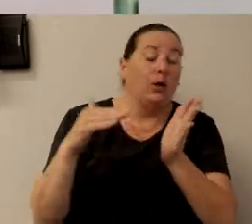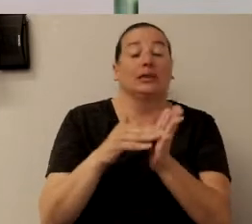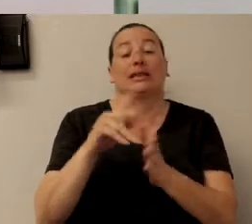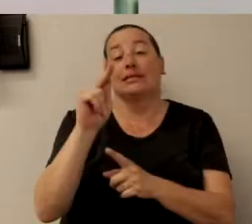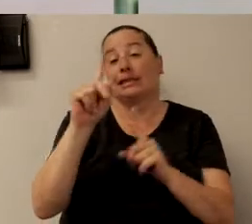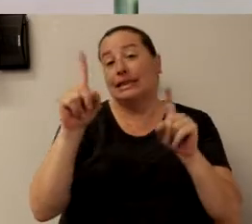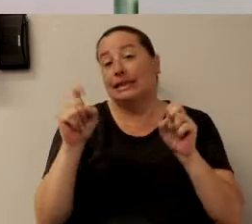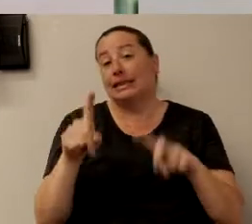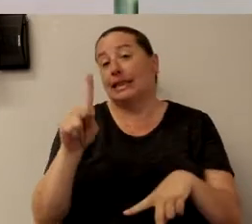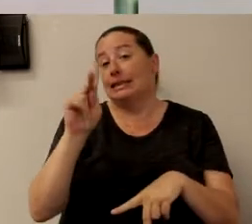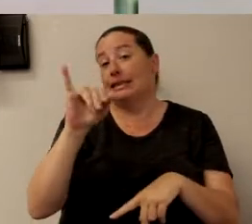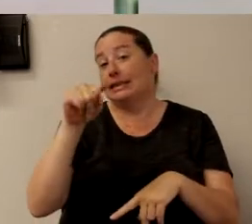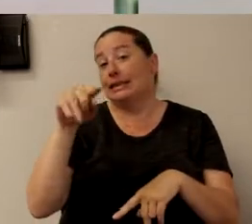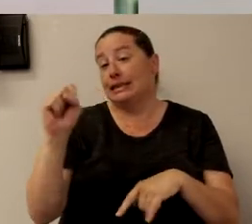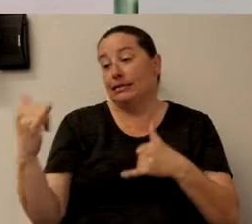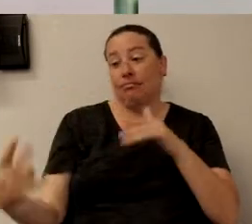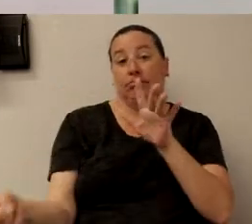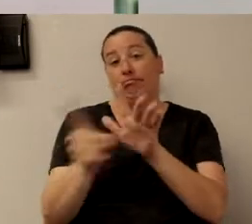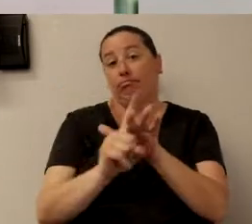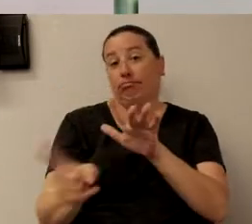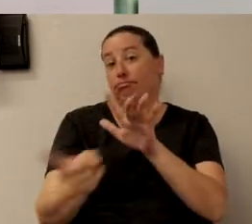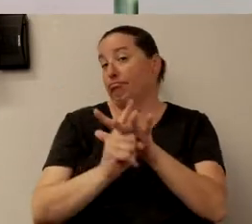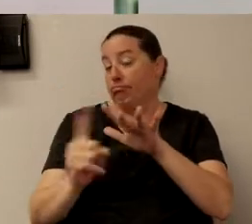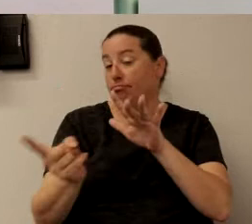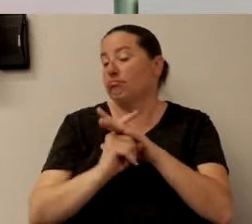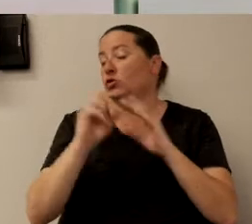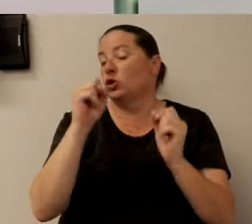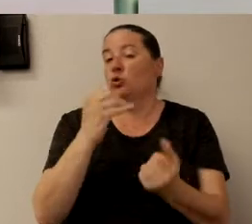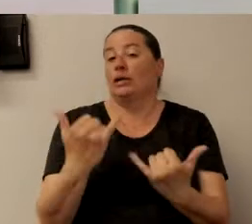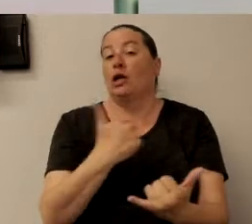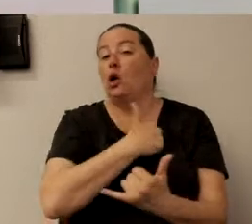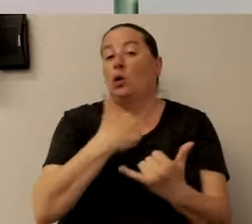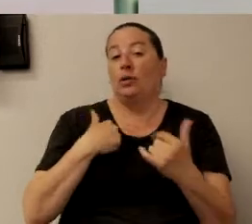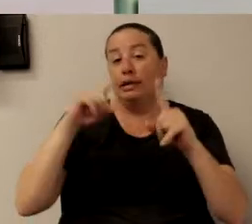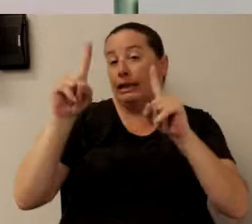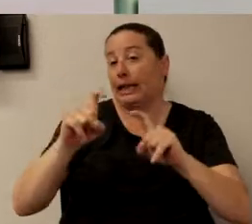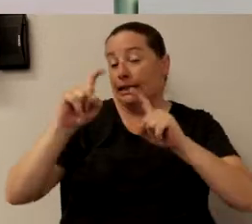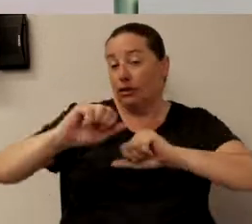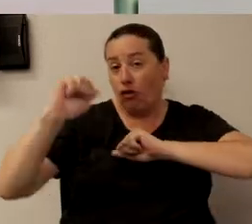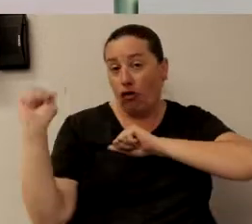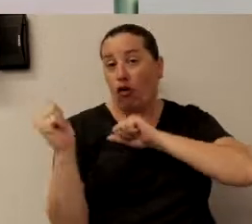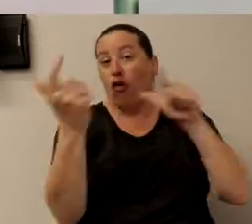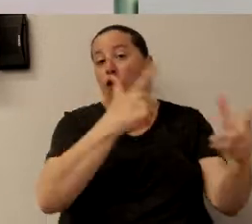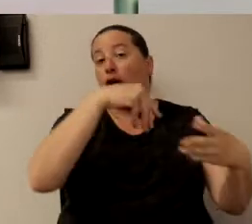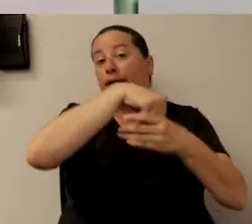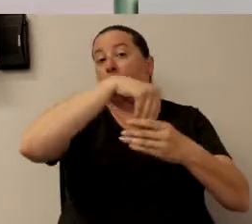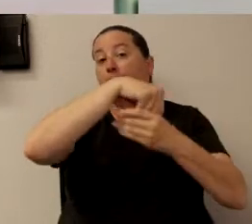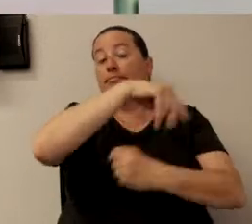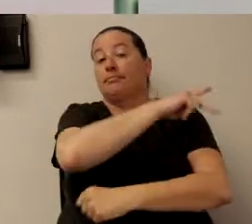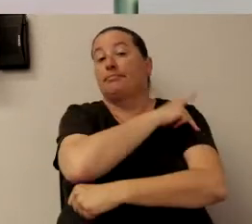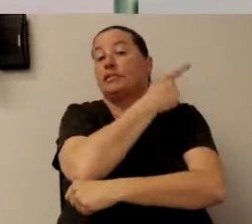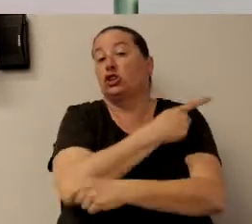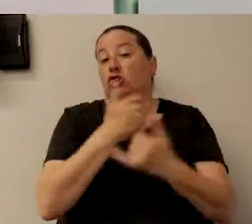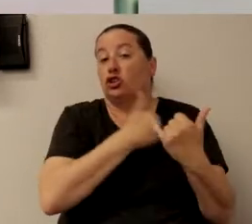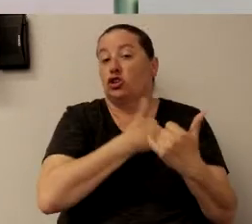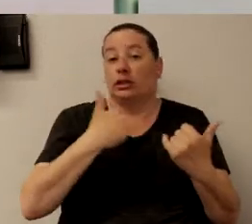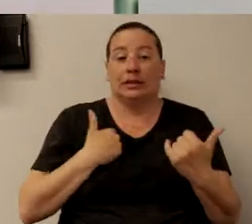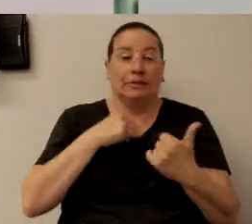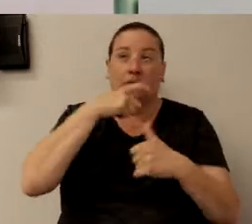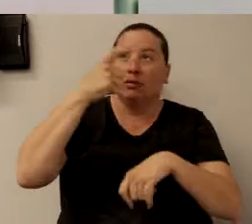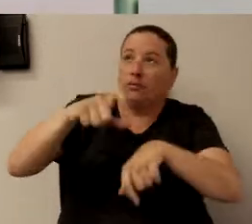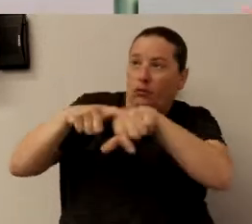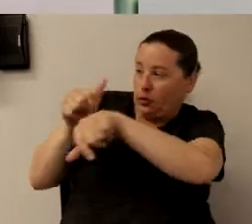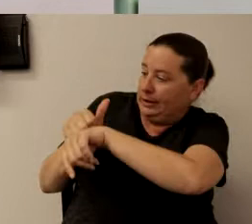that have come to us. So we now are testing all inpatients ourselves, not sending anything to the